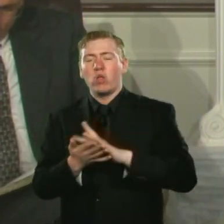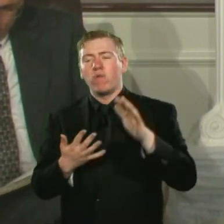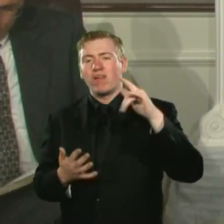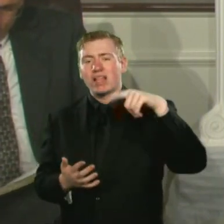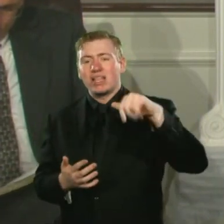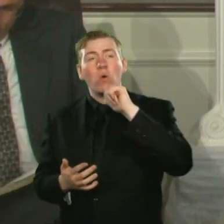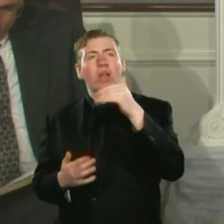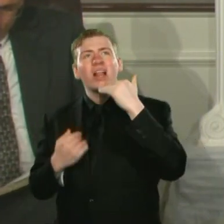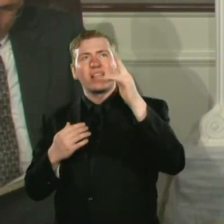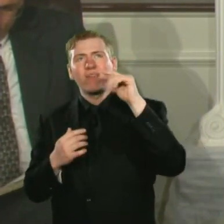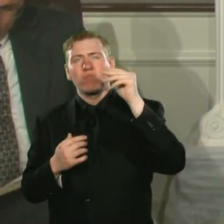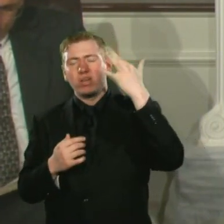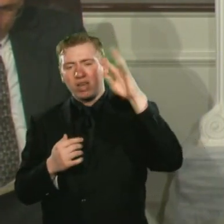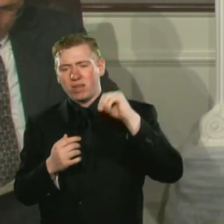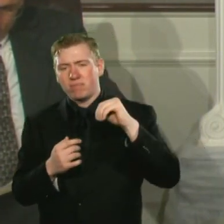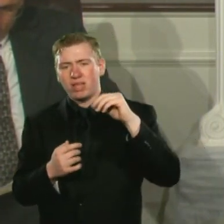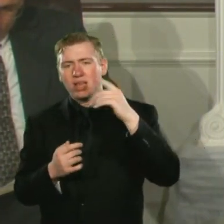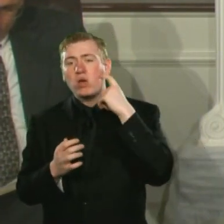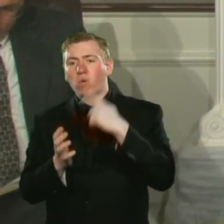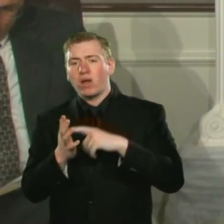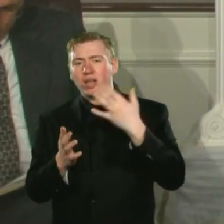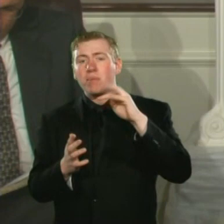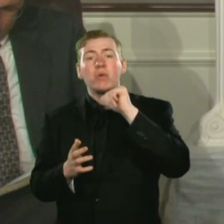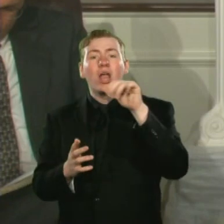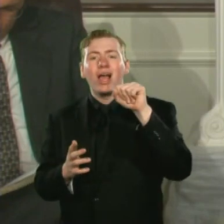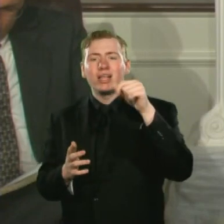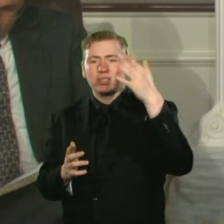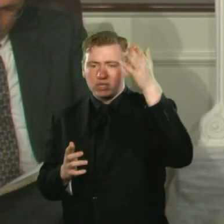to him. They glorified him and recognized him not as God,